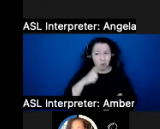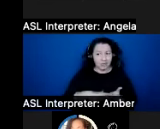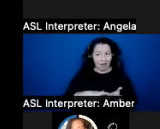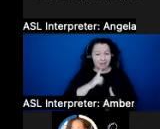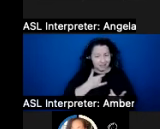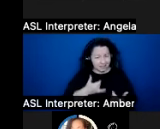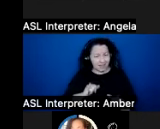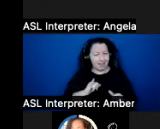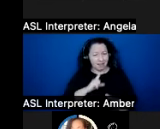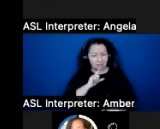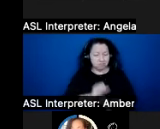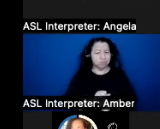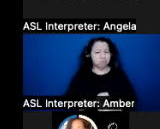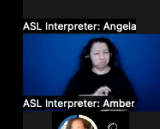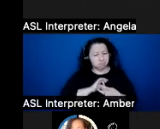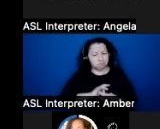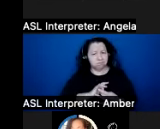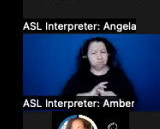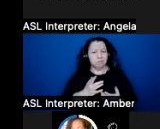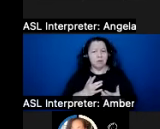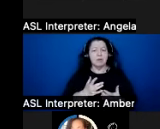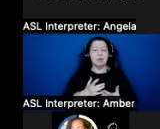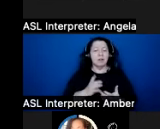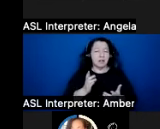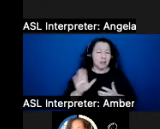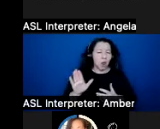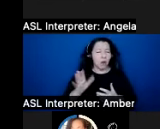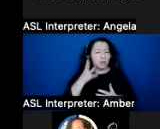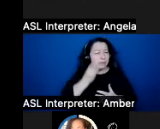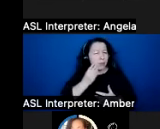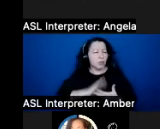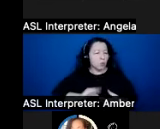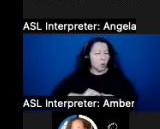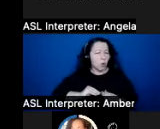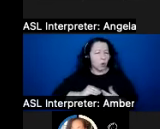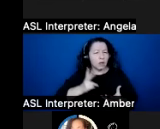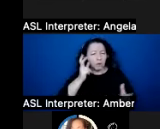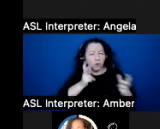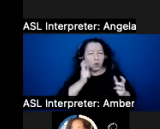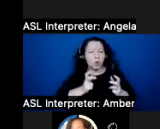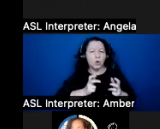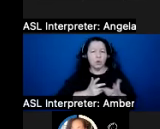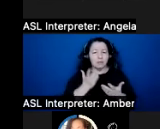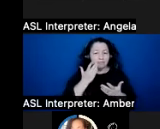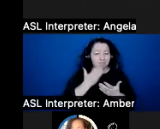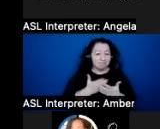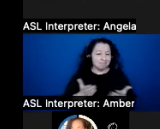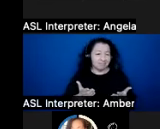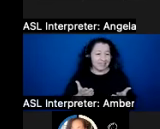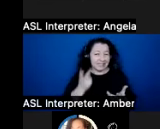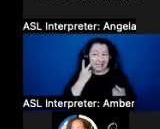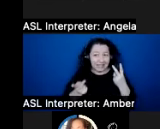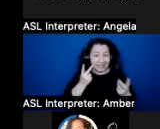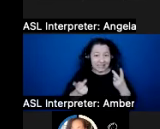moved by encounters they've had, stories that they've heard, things that they've seen from maybe decades